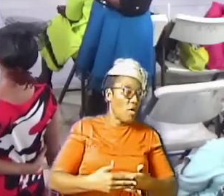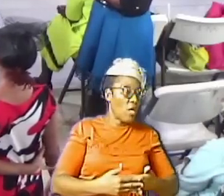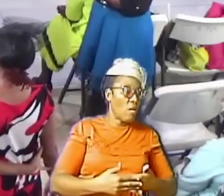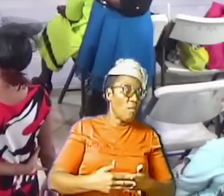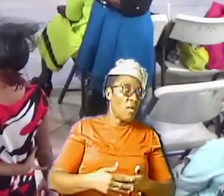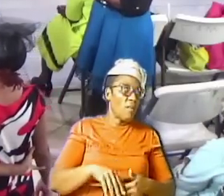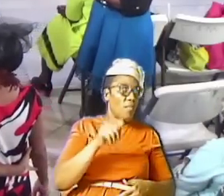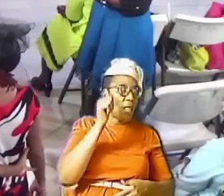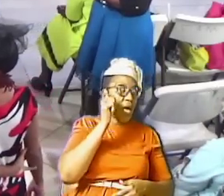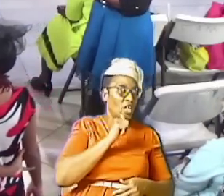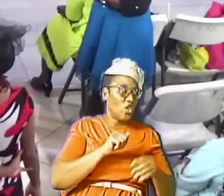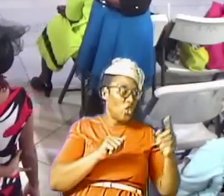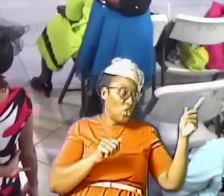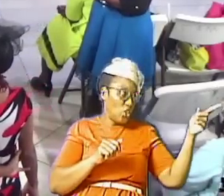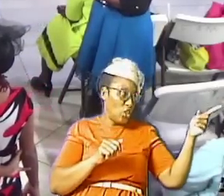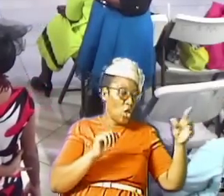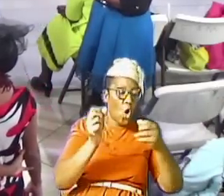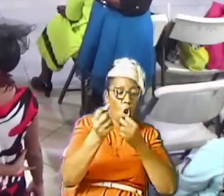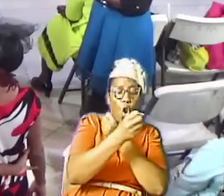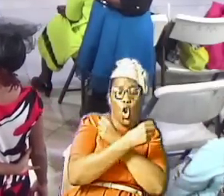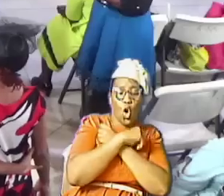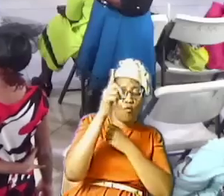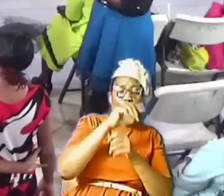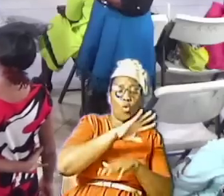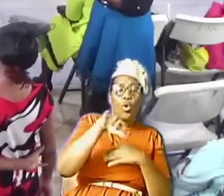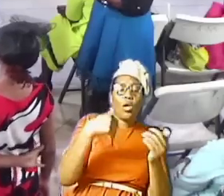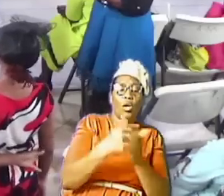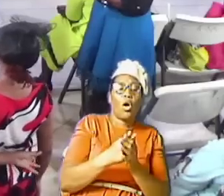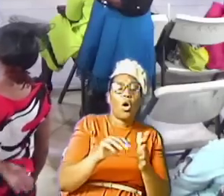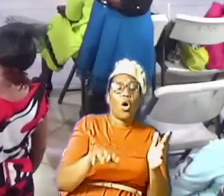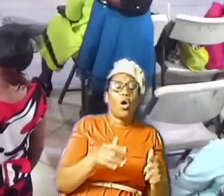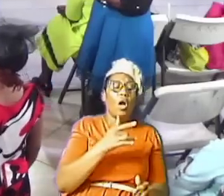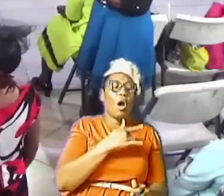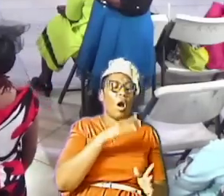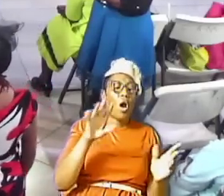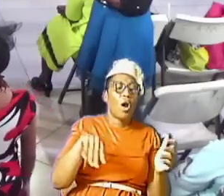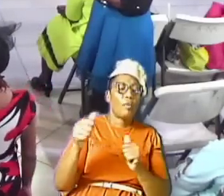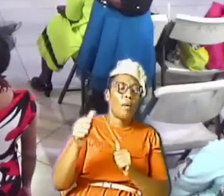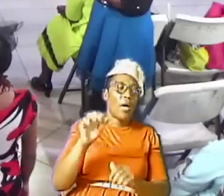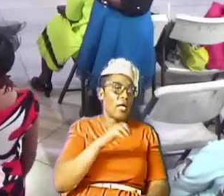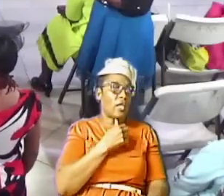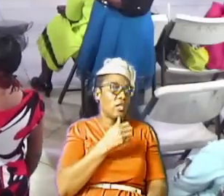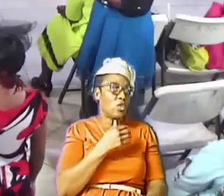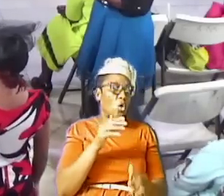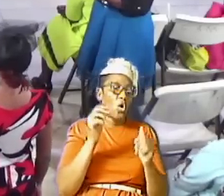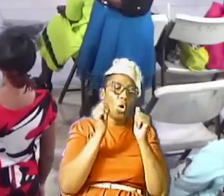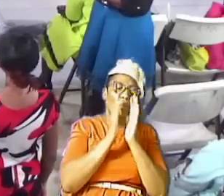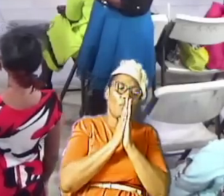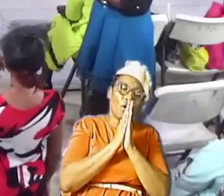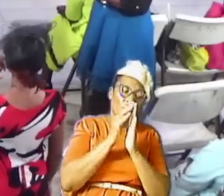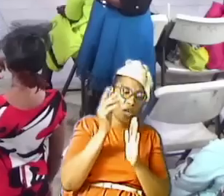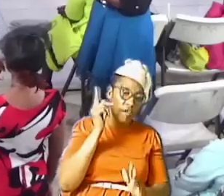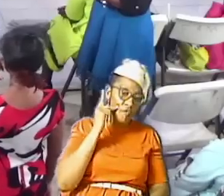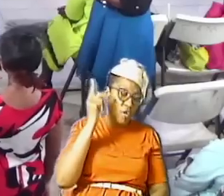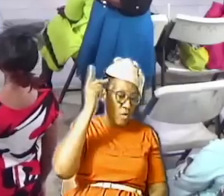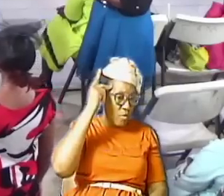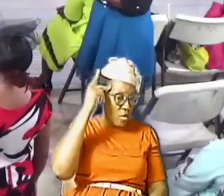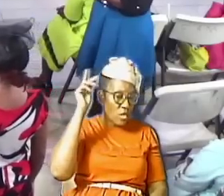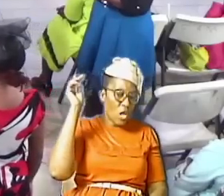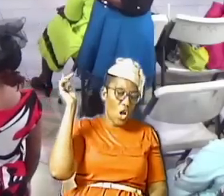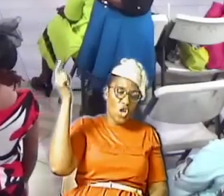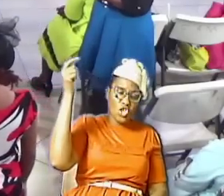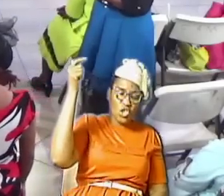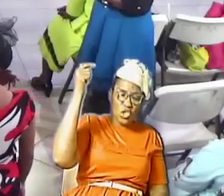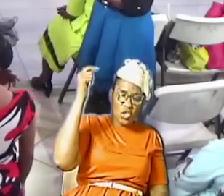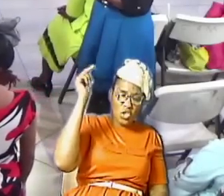will love you with all her heart, with all her might, and with all her soul. I pray, O God, for the parents, that you will touch